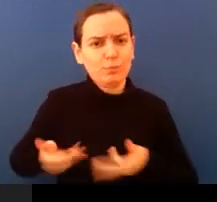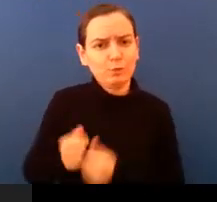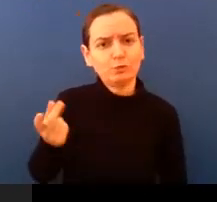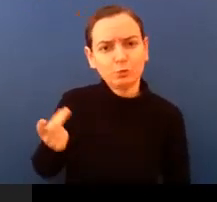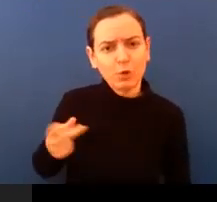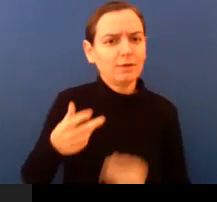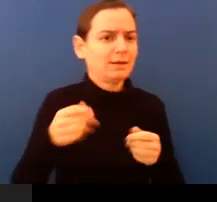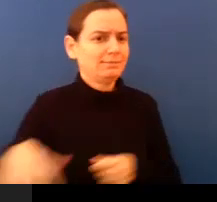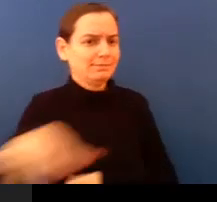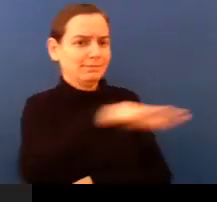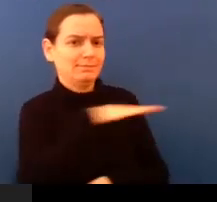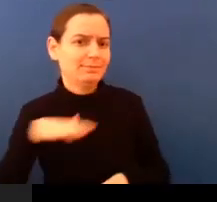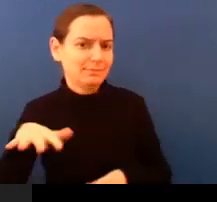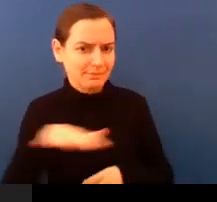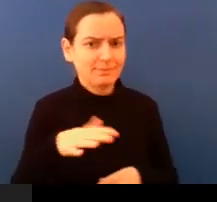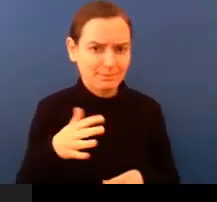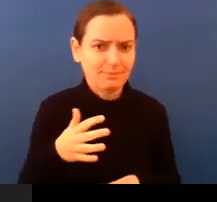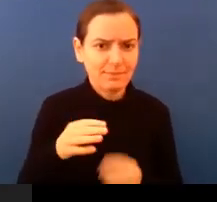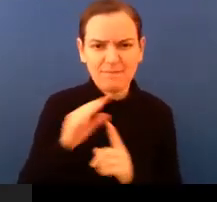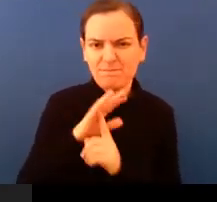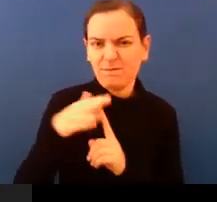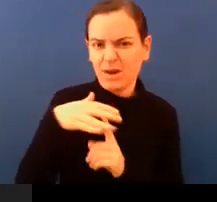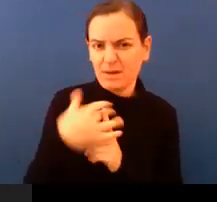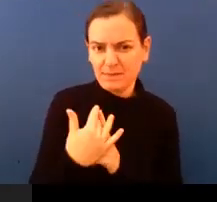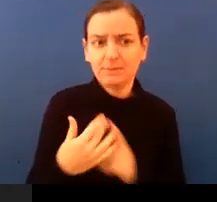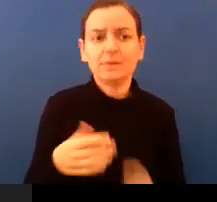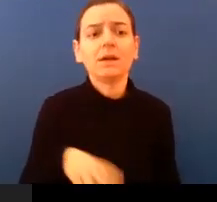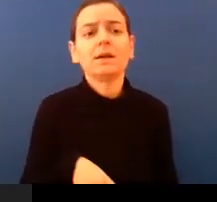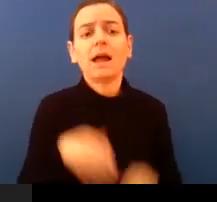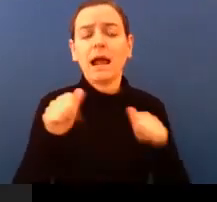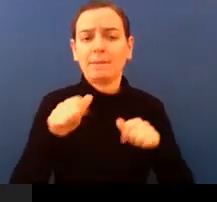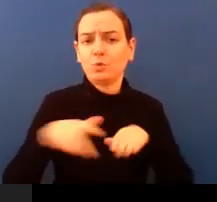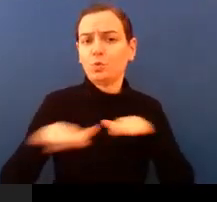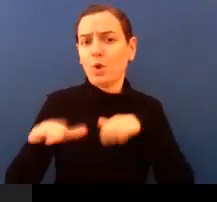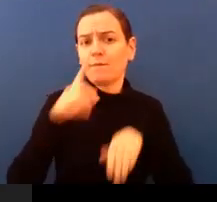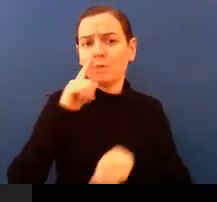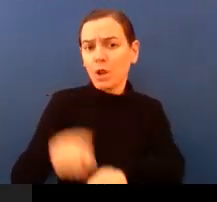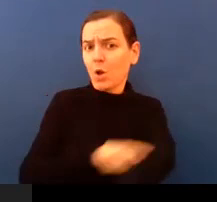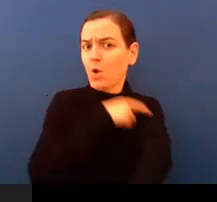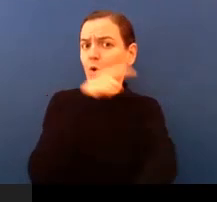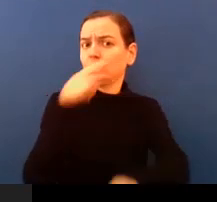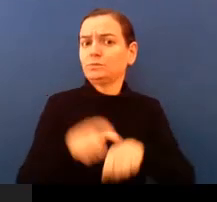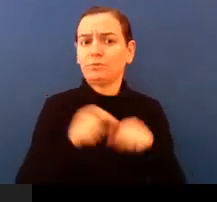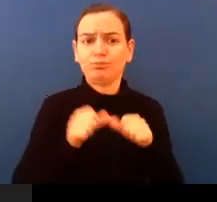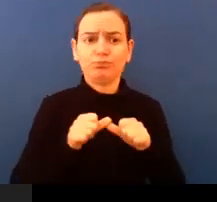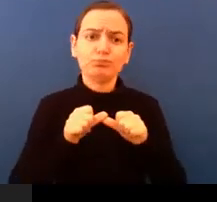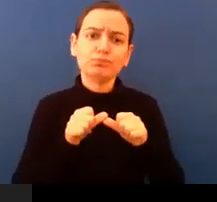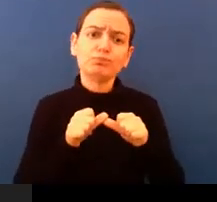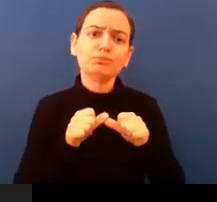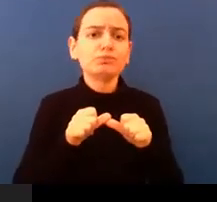Ability to walk at a quick speed for more than 20 minutes and over a mile.